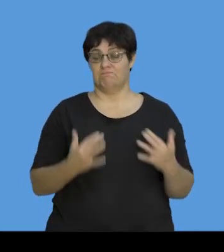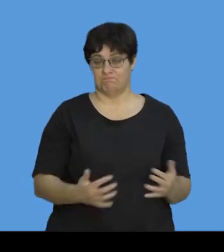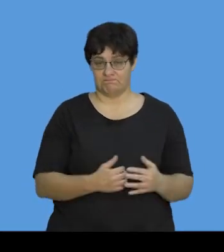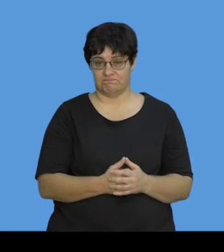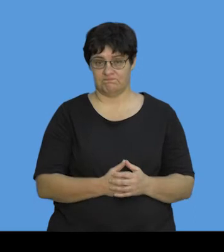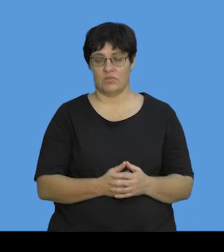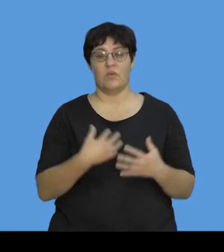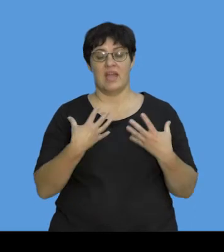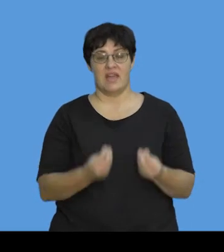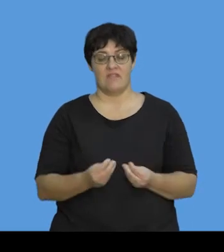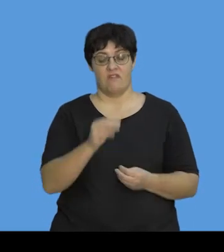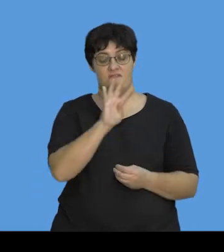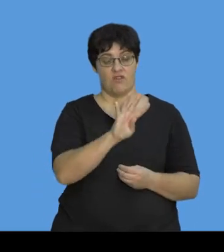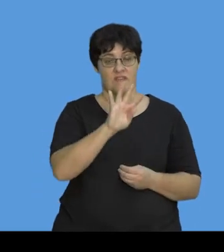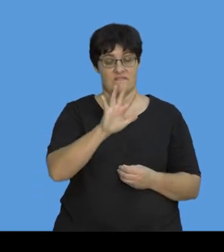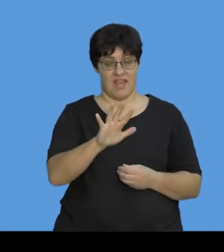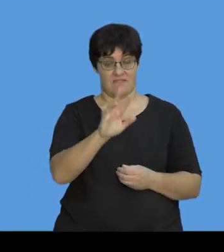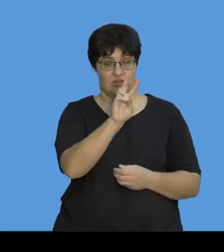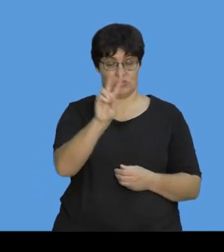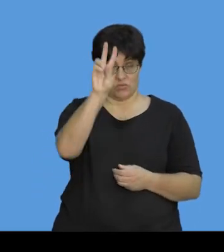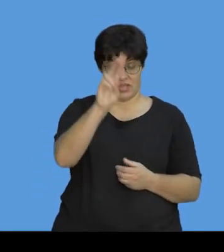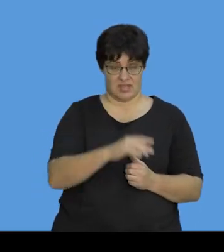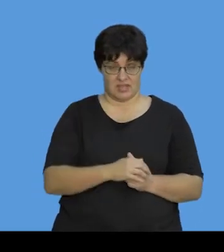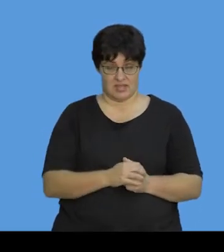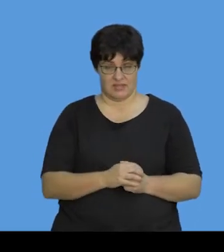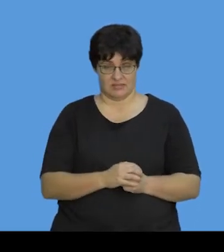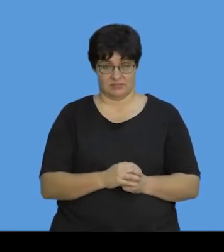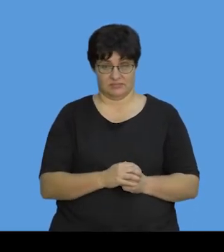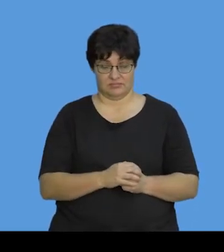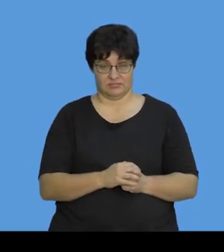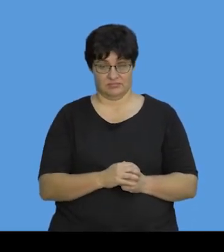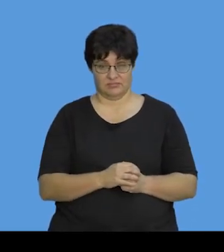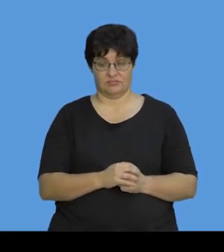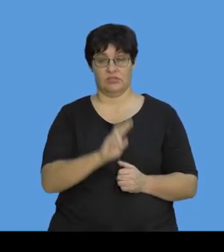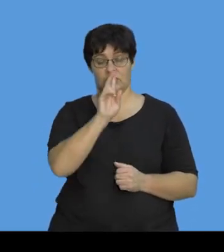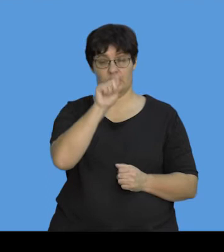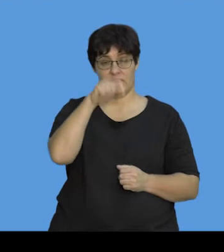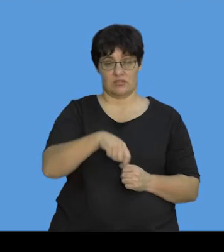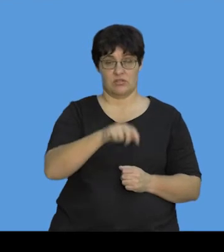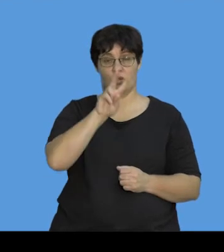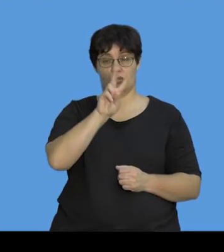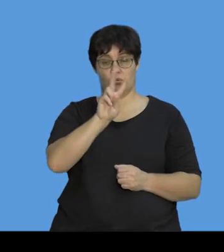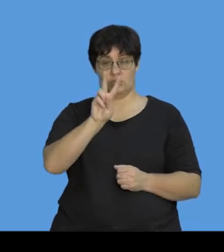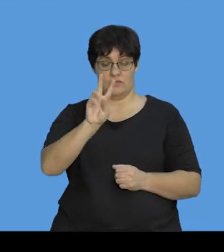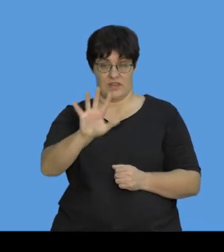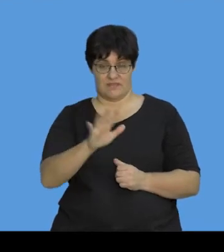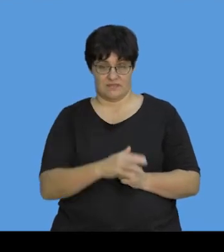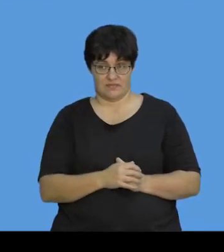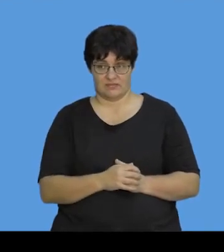So we have 45 squared, which is